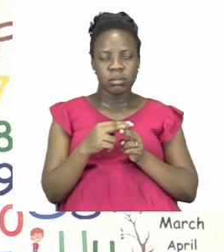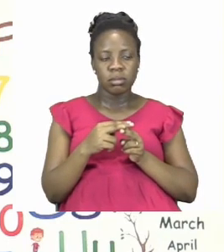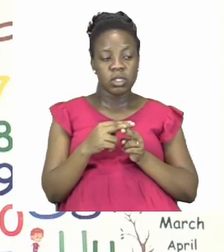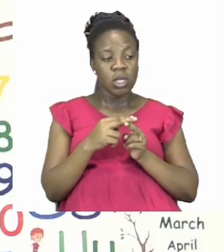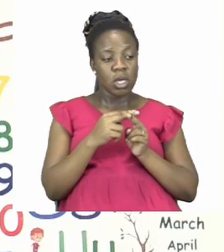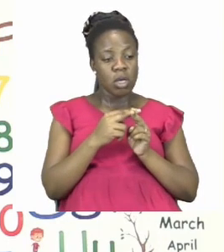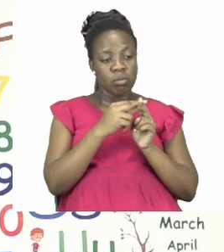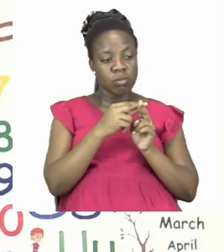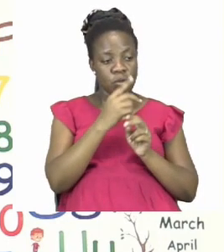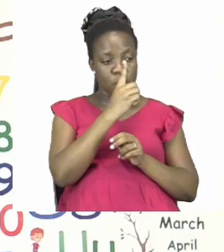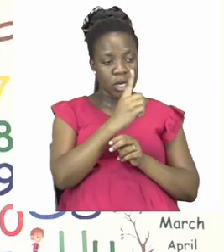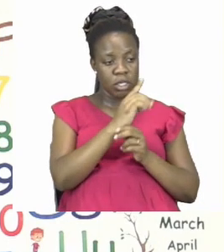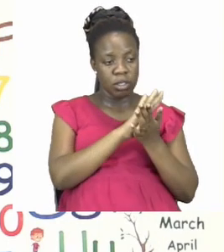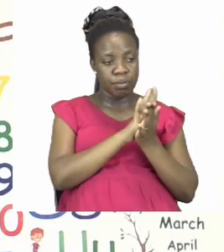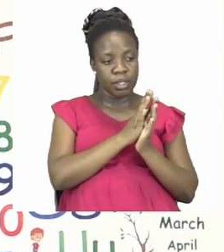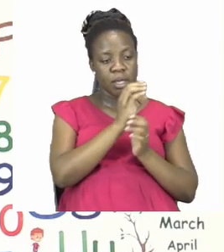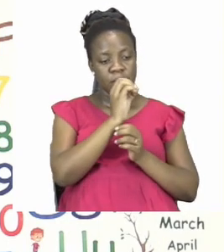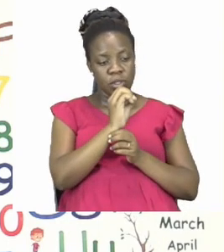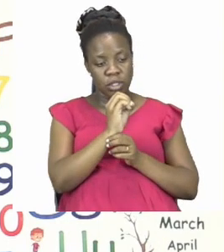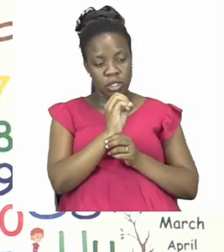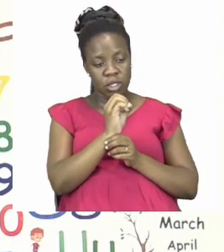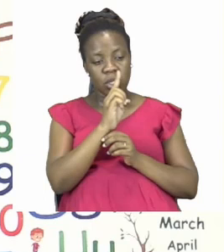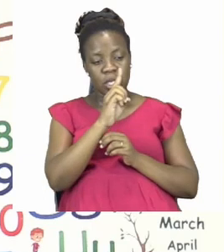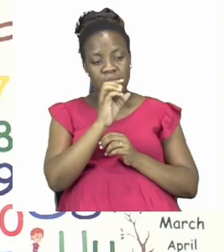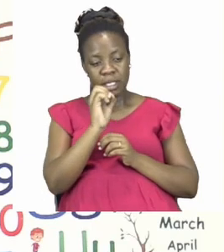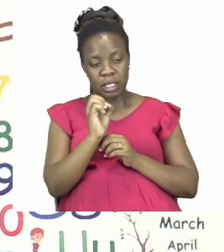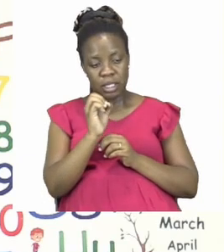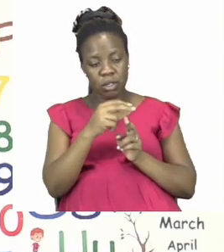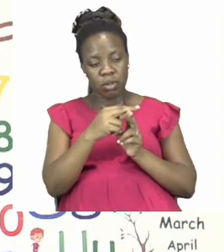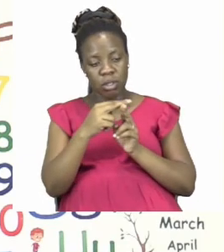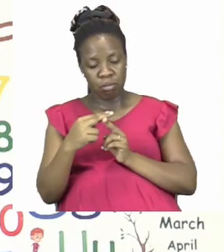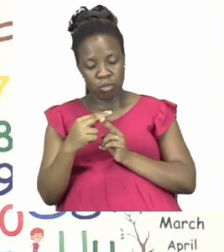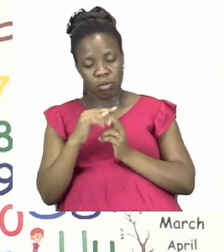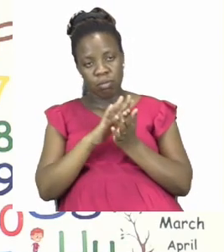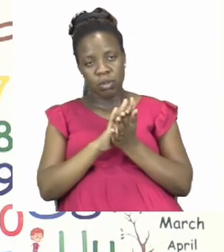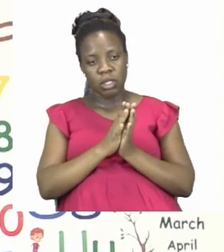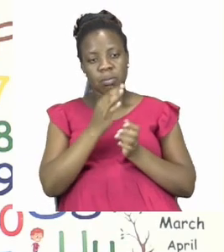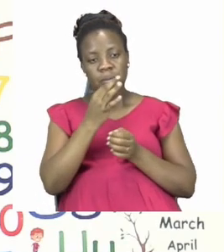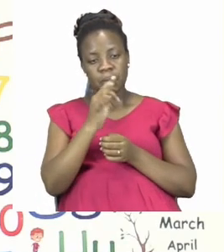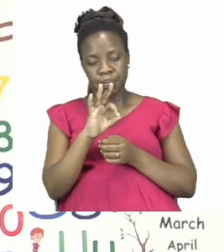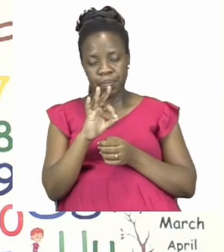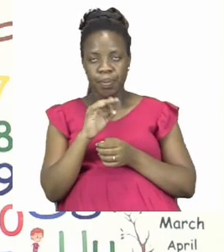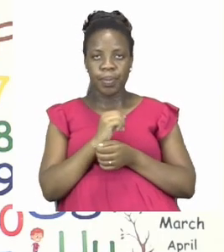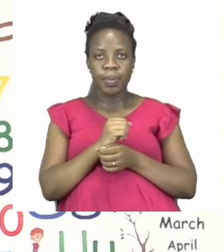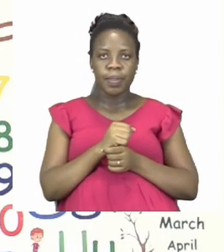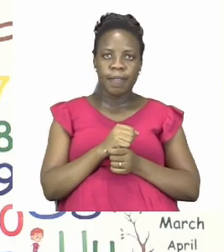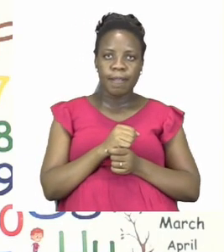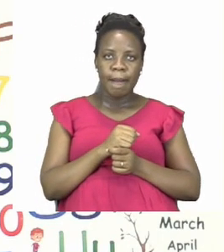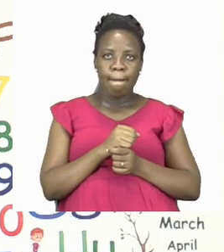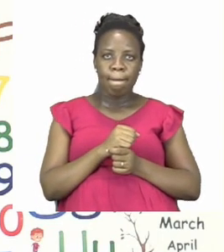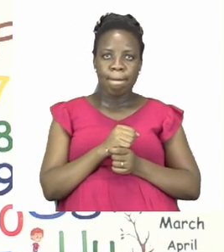0. We borrowed from 10 and made it a 9. And now we are at 10.